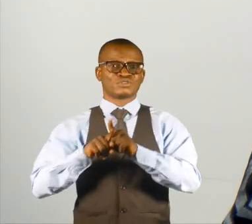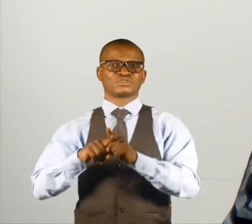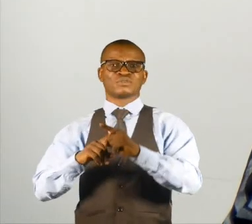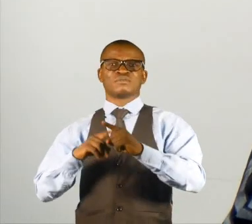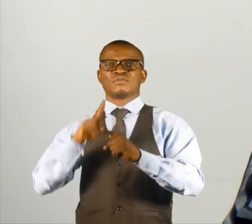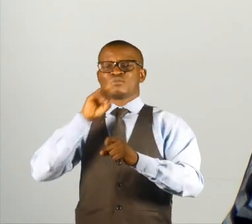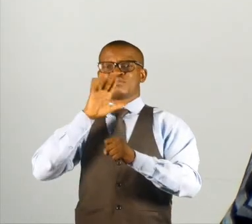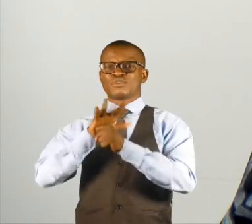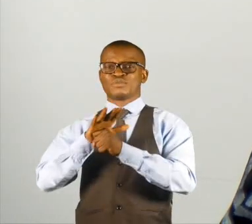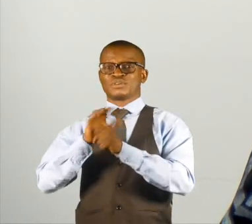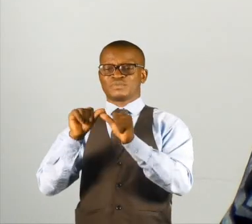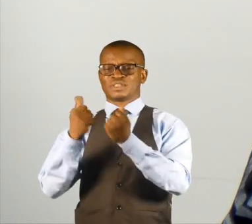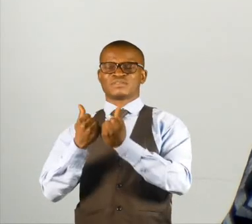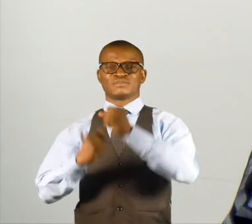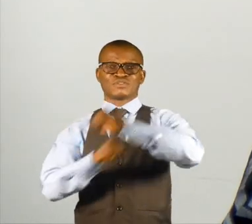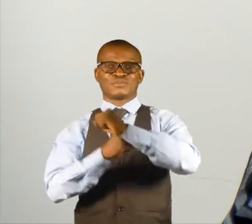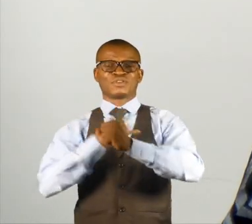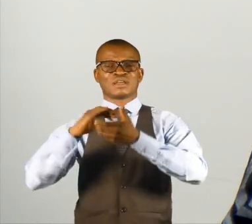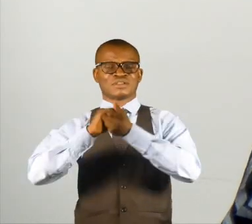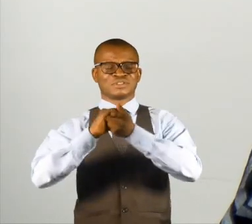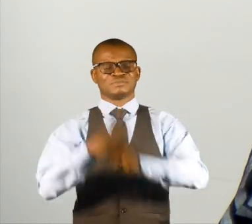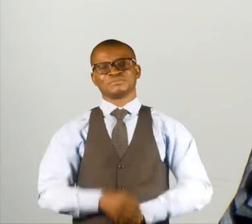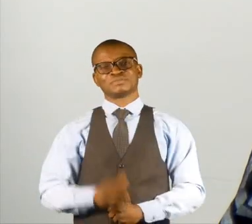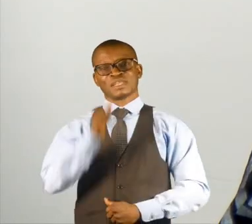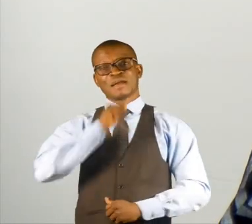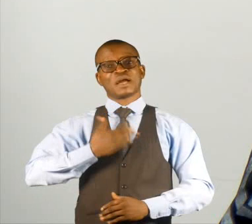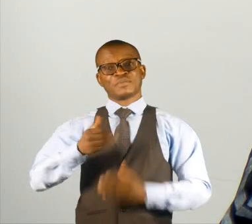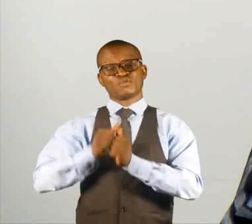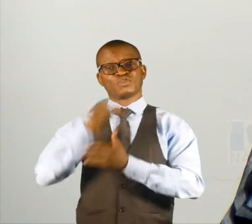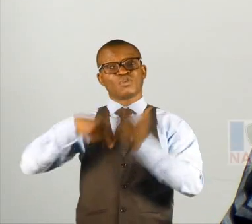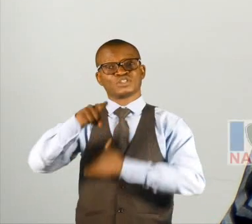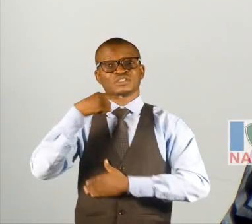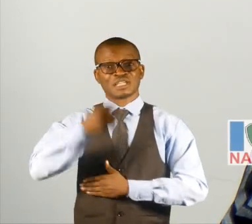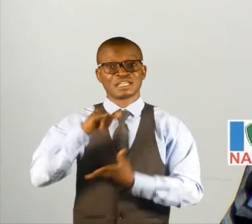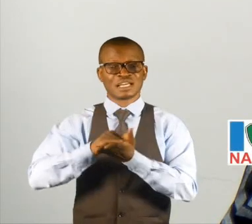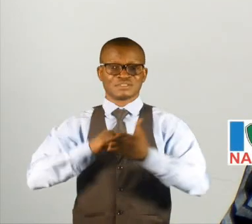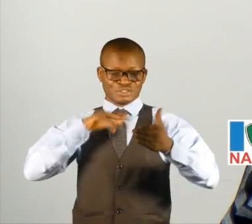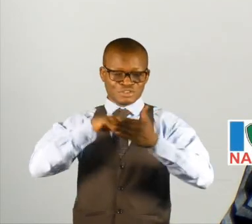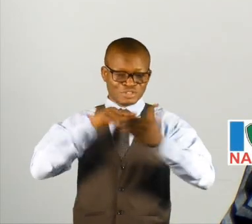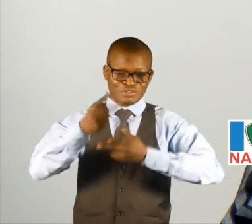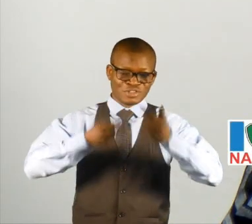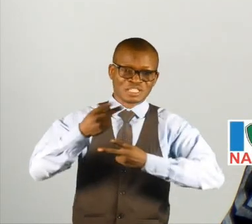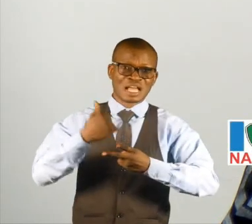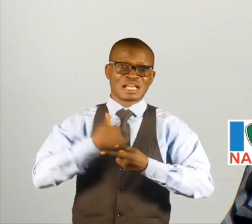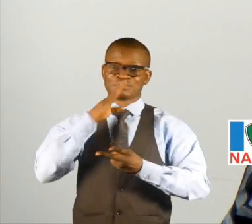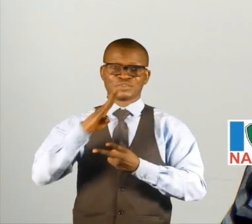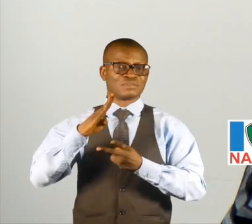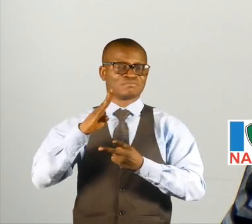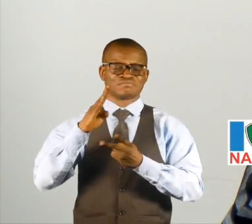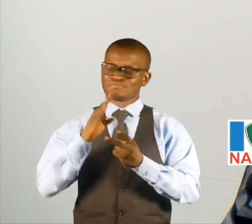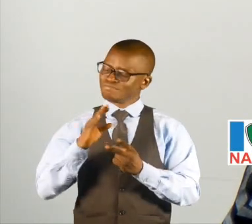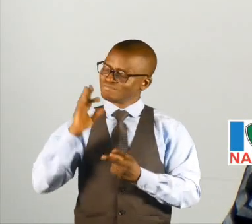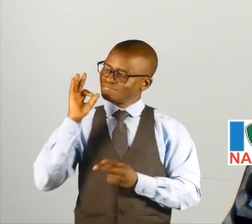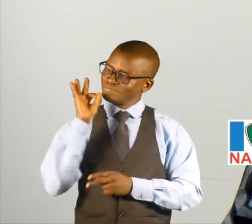She also pledged the agency support and collaboration. I'm glad with what you said, that the study visit has been